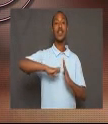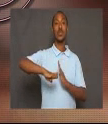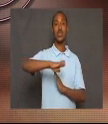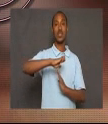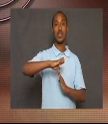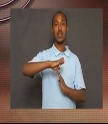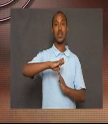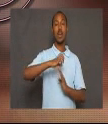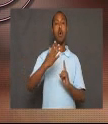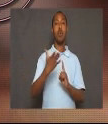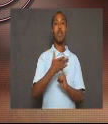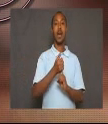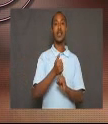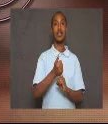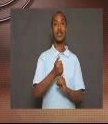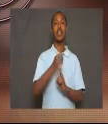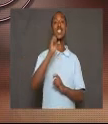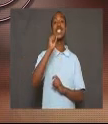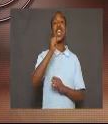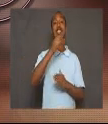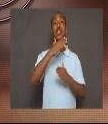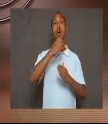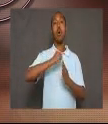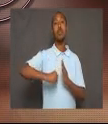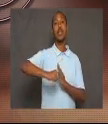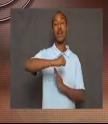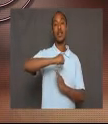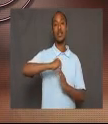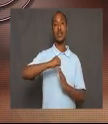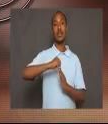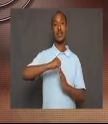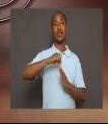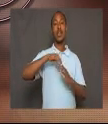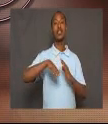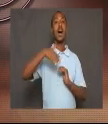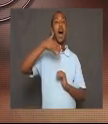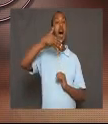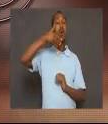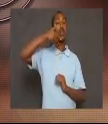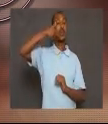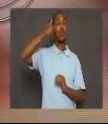electrons occupy the s orbitals in the outermost levels.